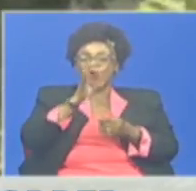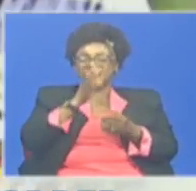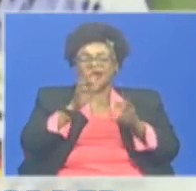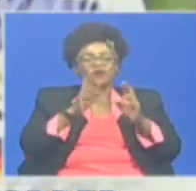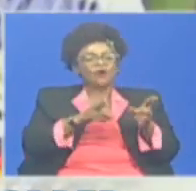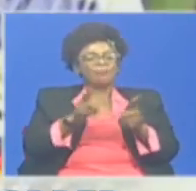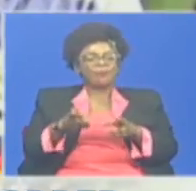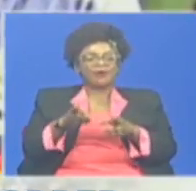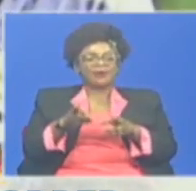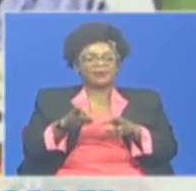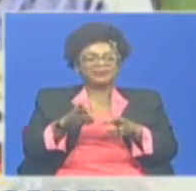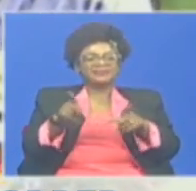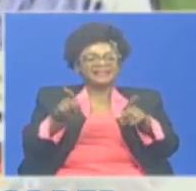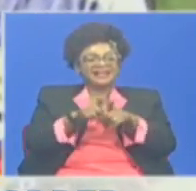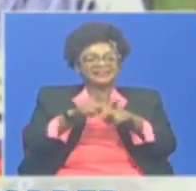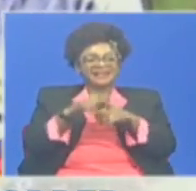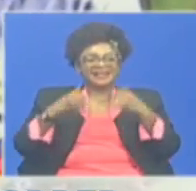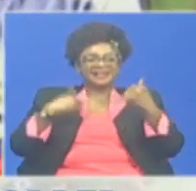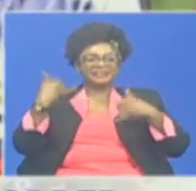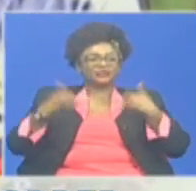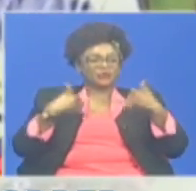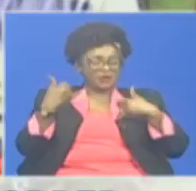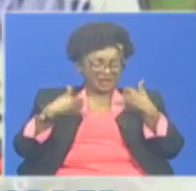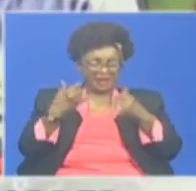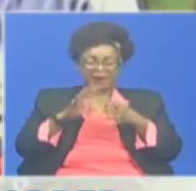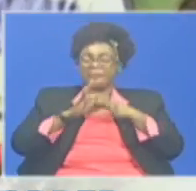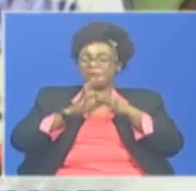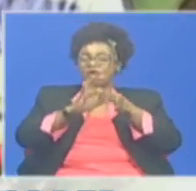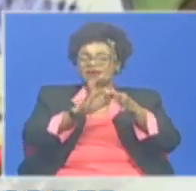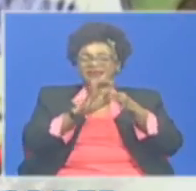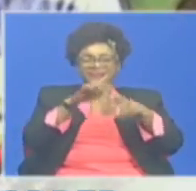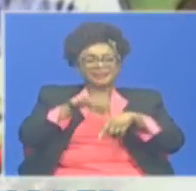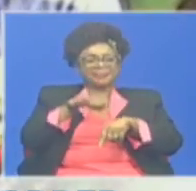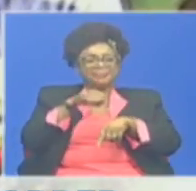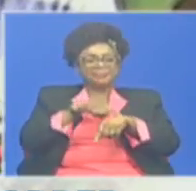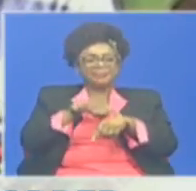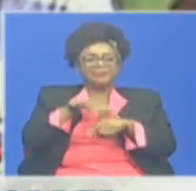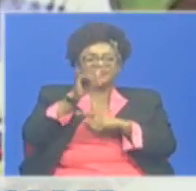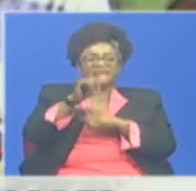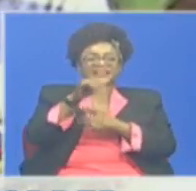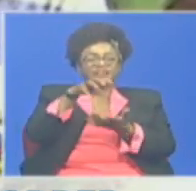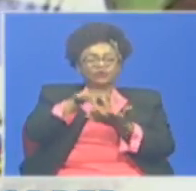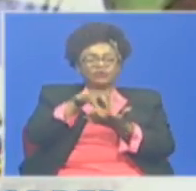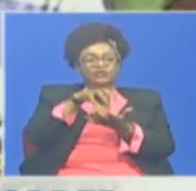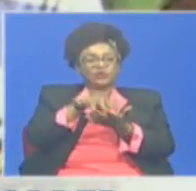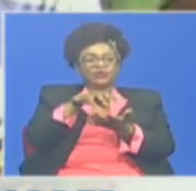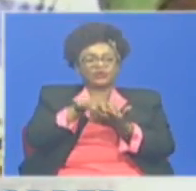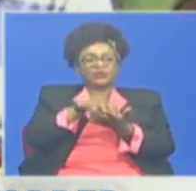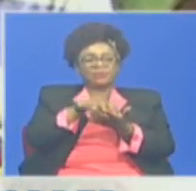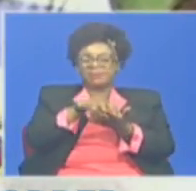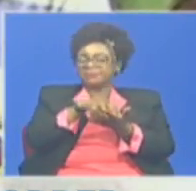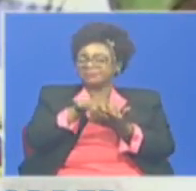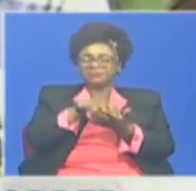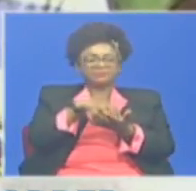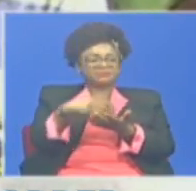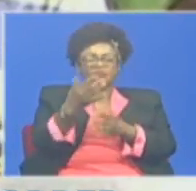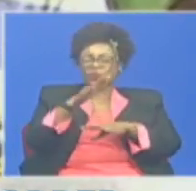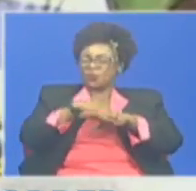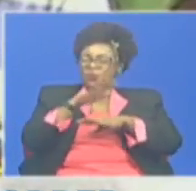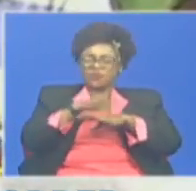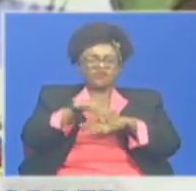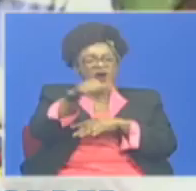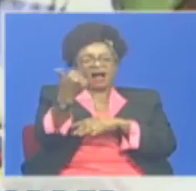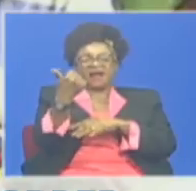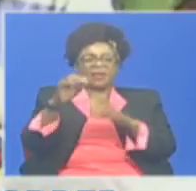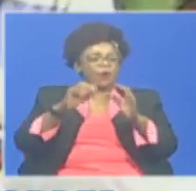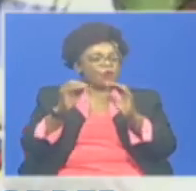their new normal and family bonding time, this enforced situation is not going so well for many other